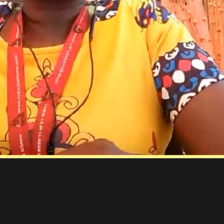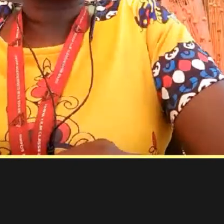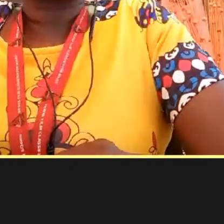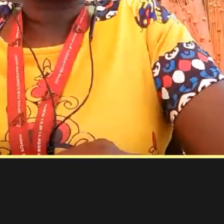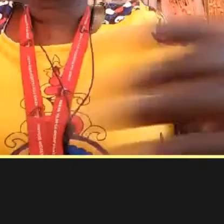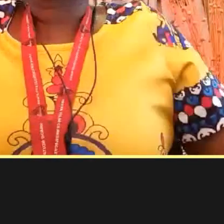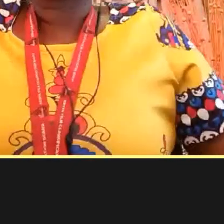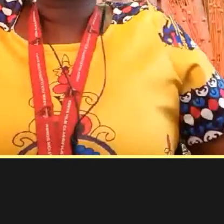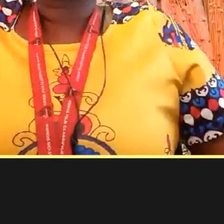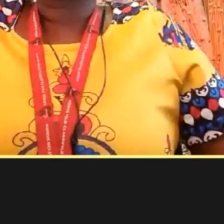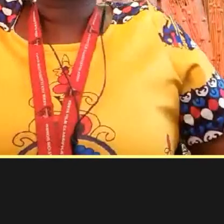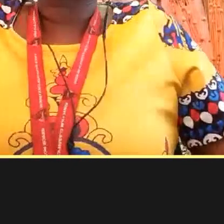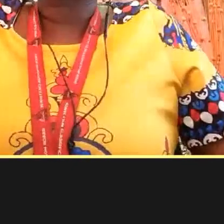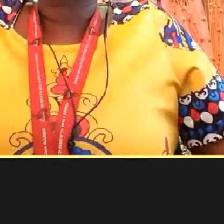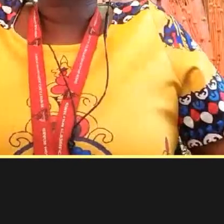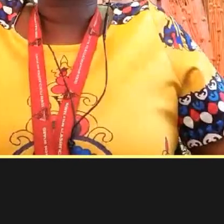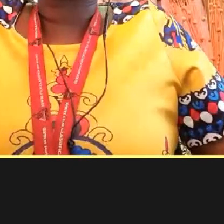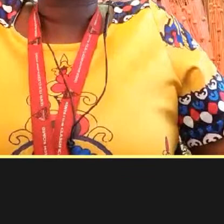Michael?